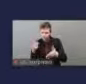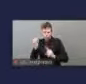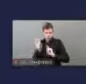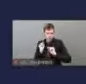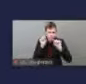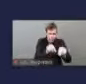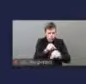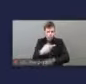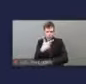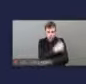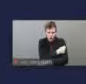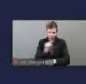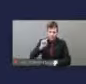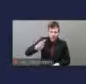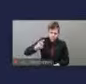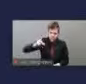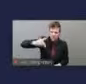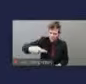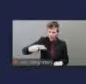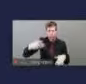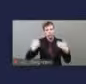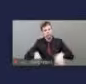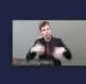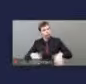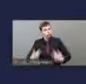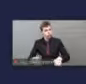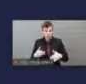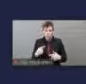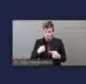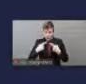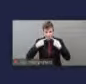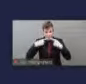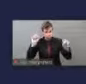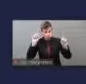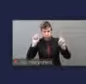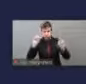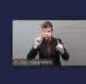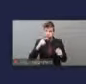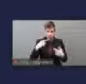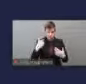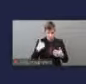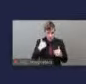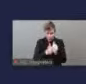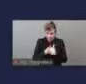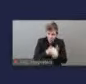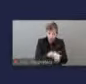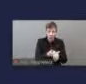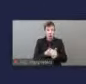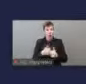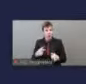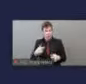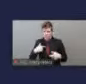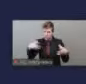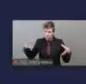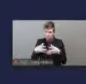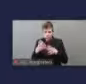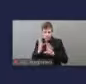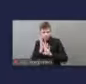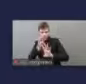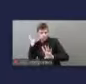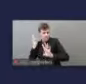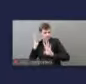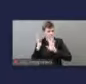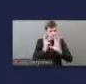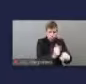All the public health measures that we do, and restraining from gatherings and going to many places and getting vaccines. These